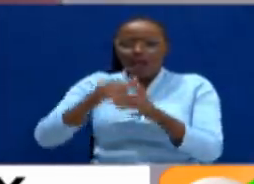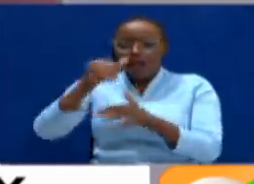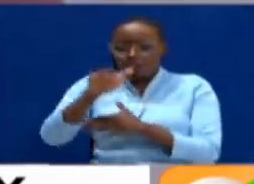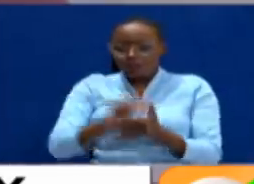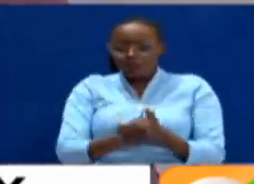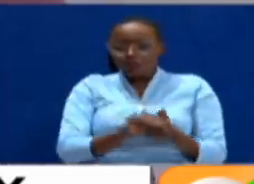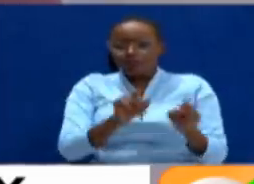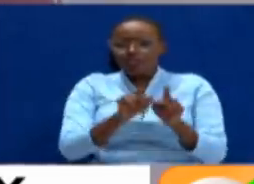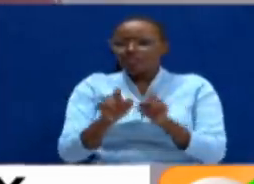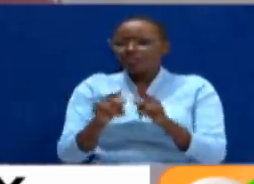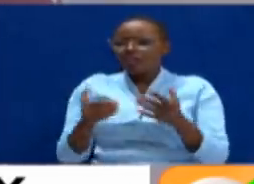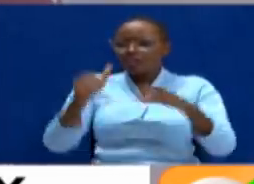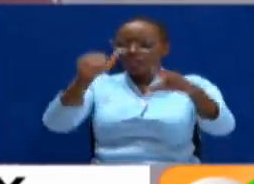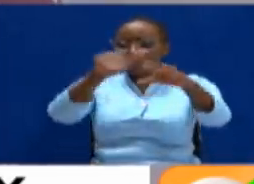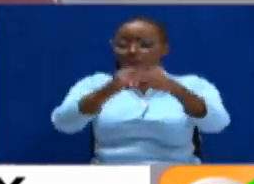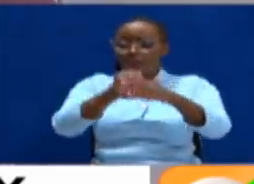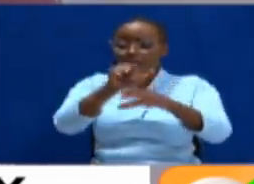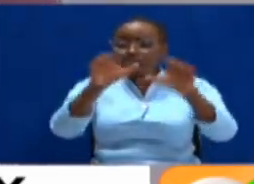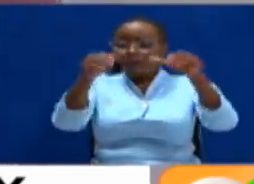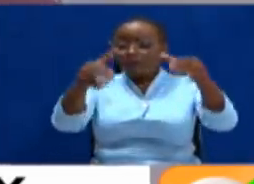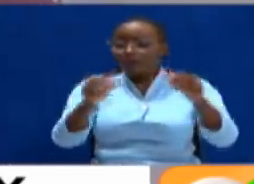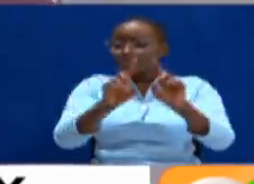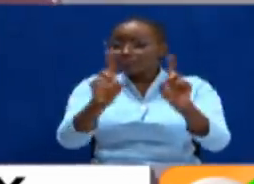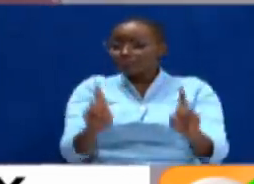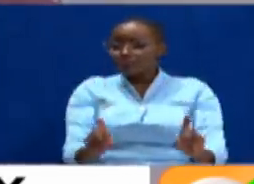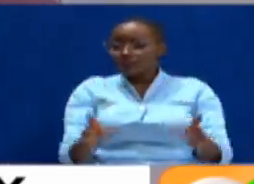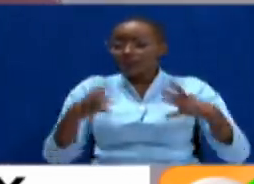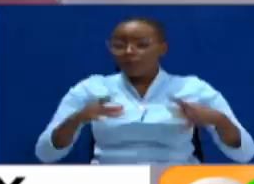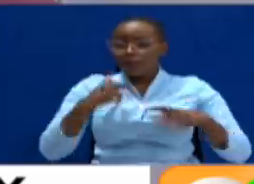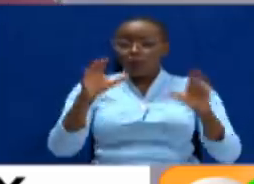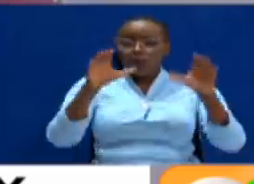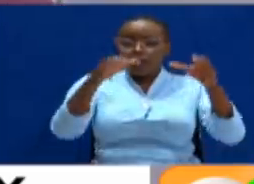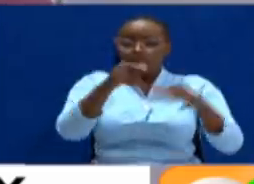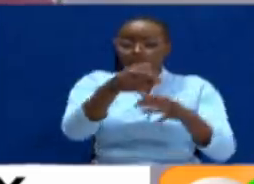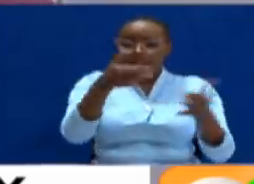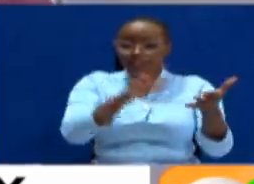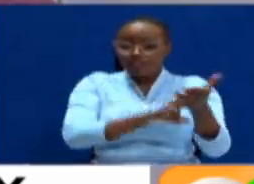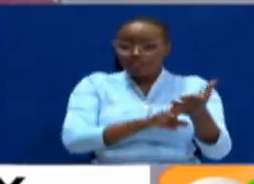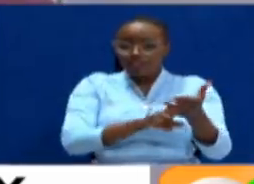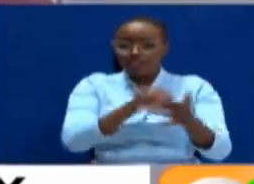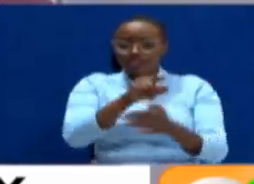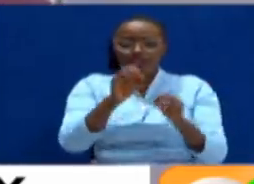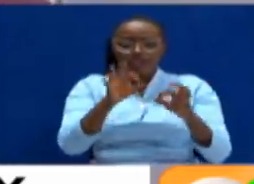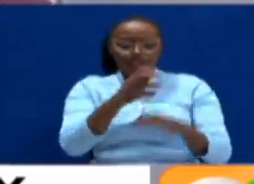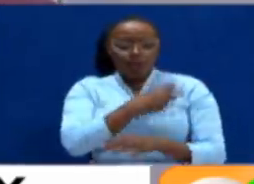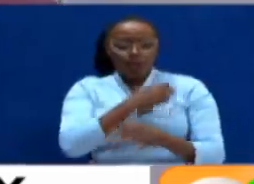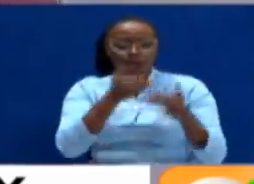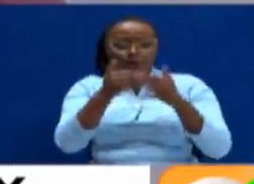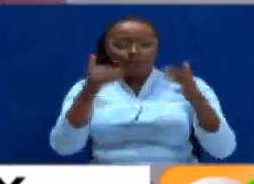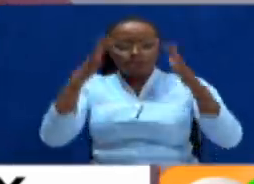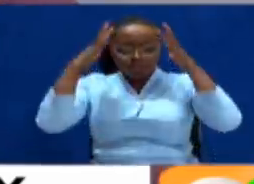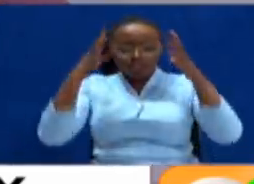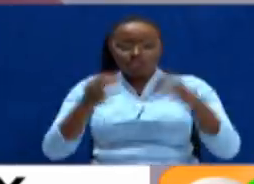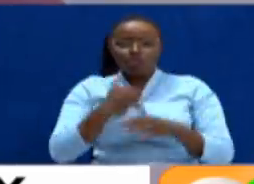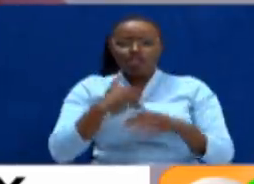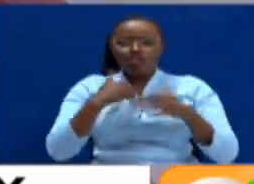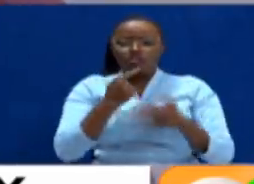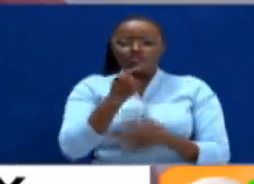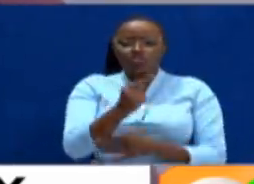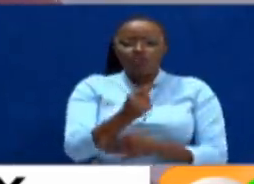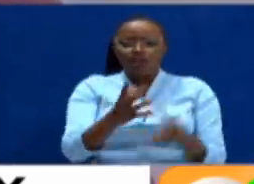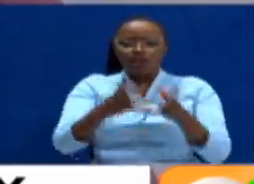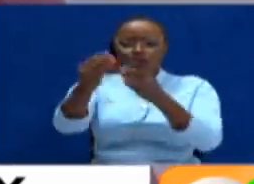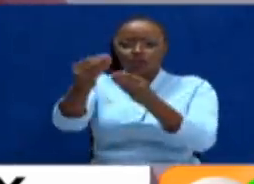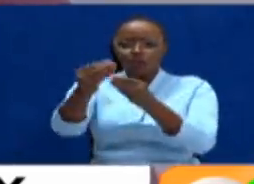this. And what about the members of these parties, the ones who are in the party register? Were they consulted before these decisions were made? Waliambo,